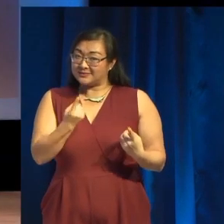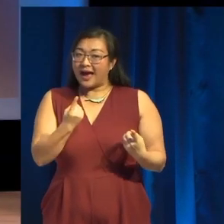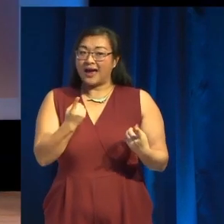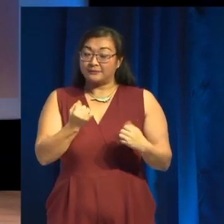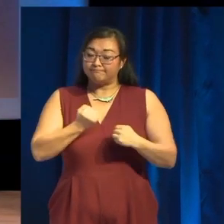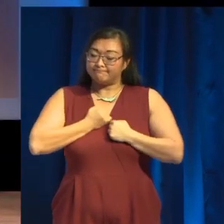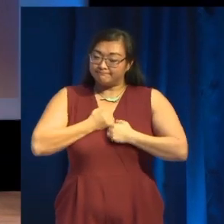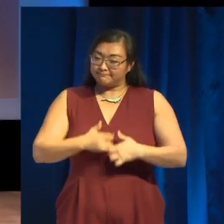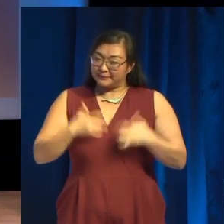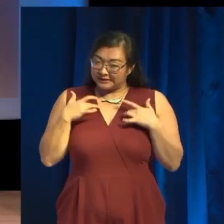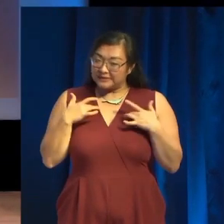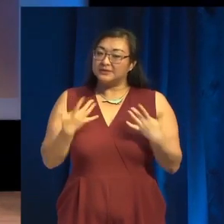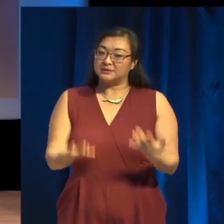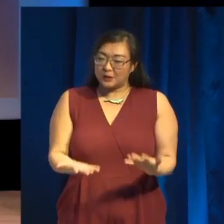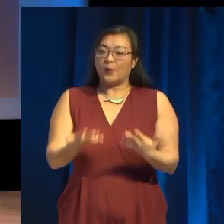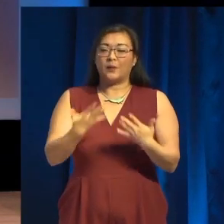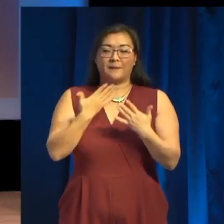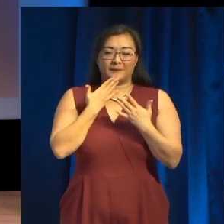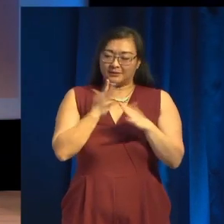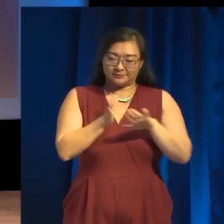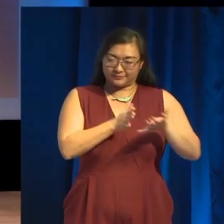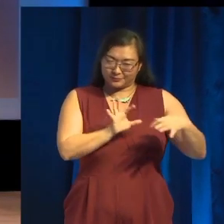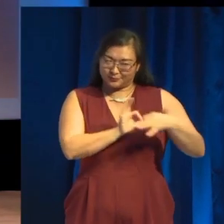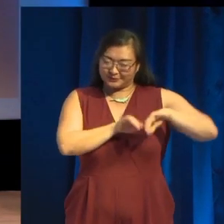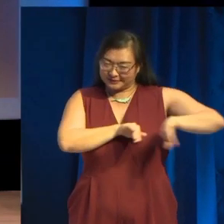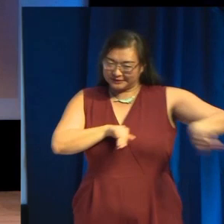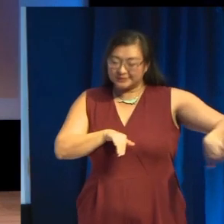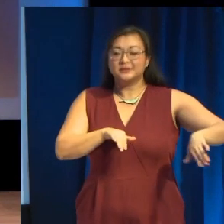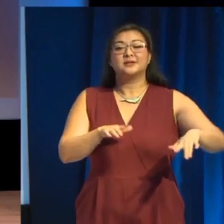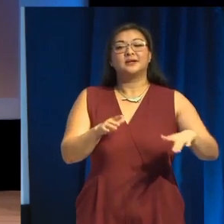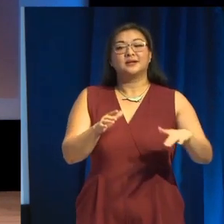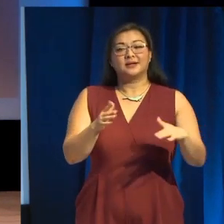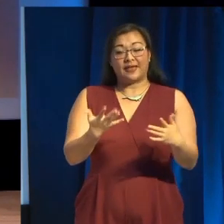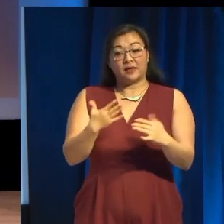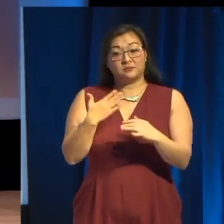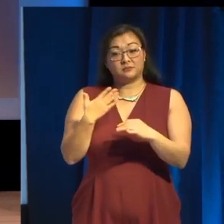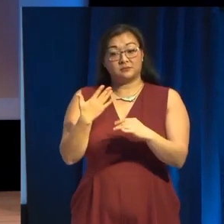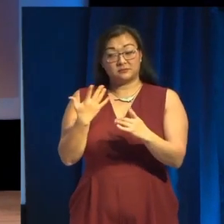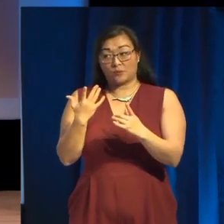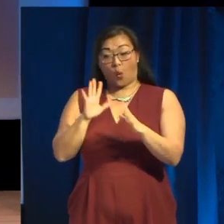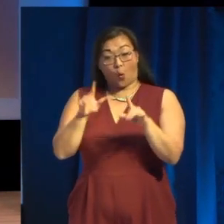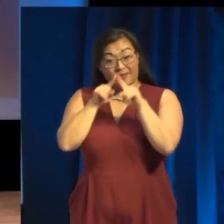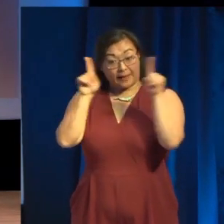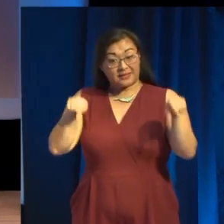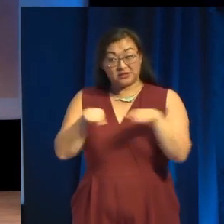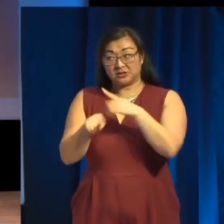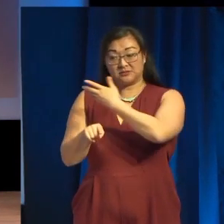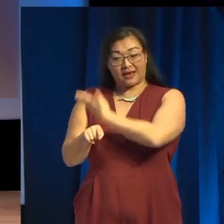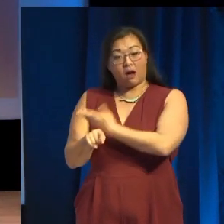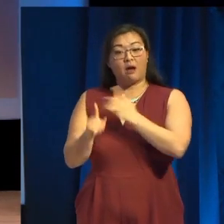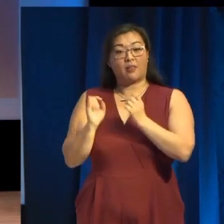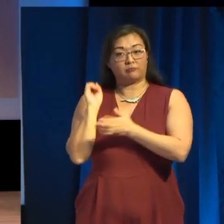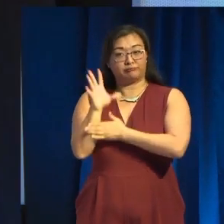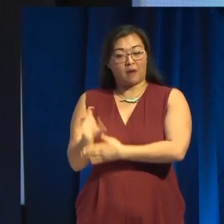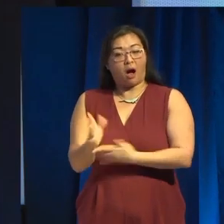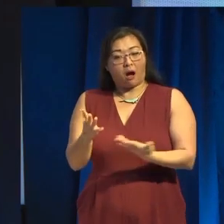still be my interpretation. Lastly, all the images at this presentation are either taken from the